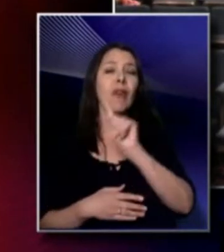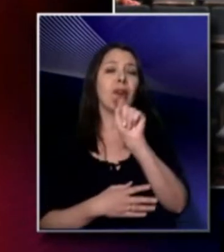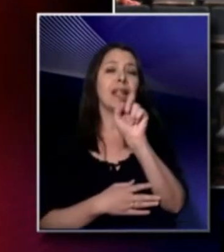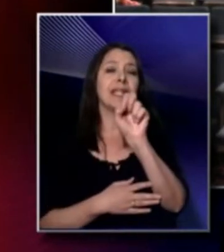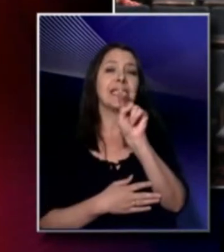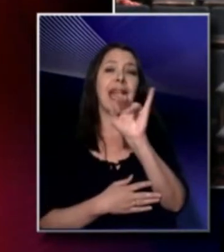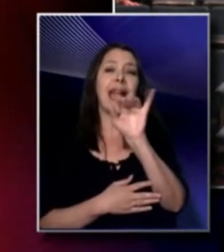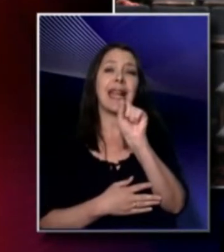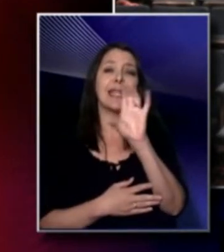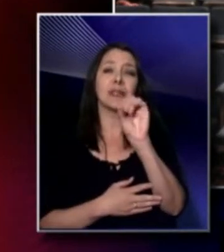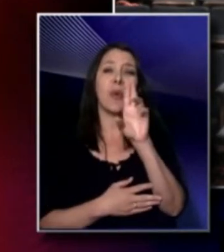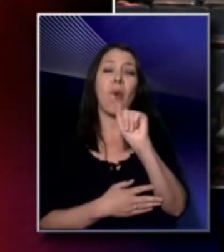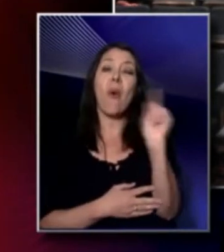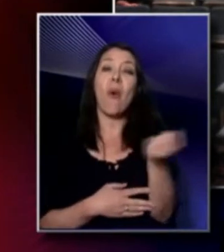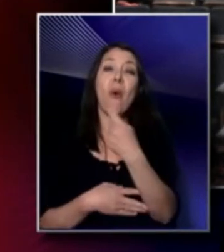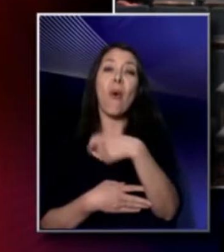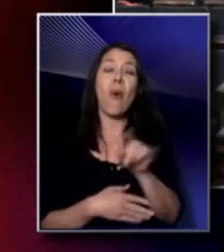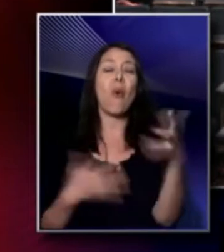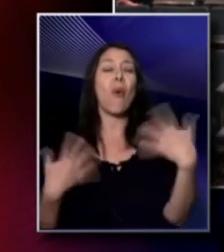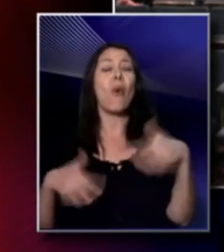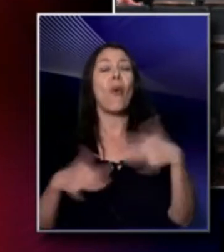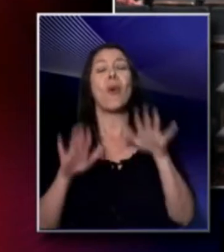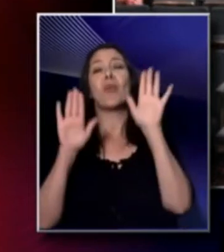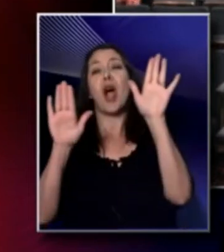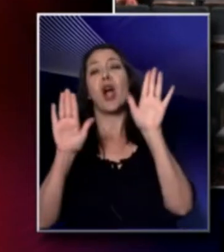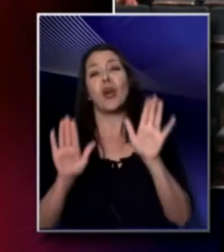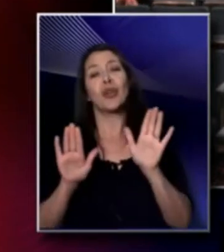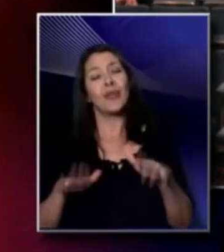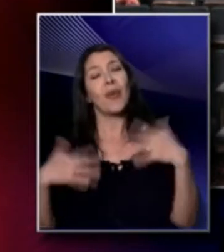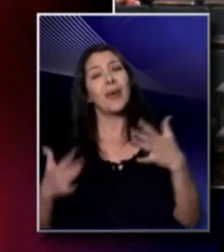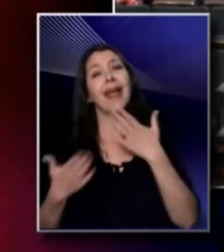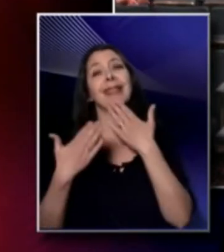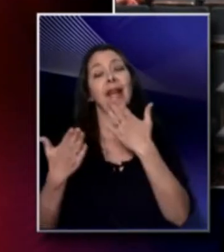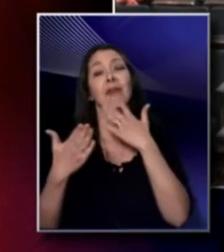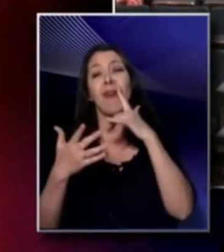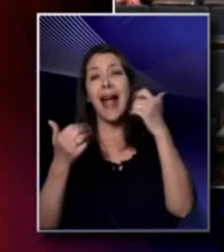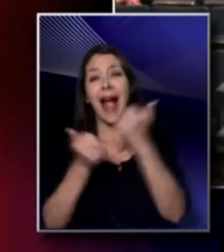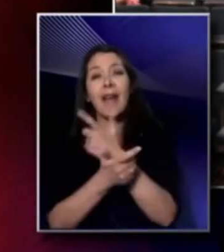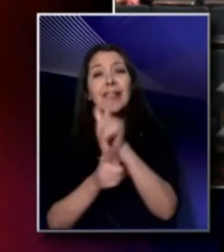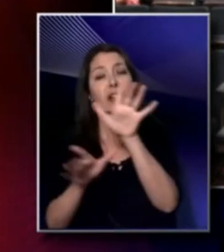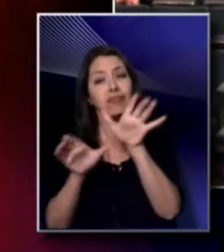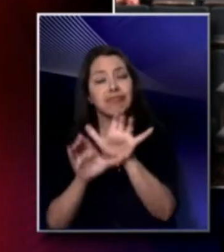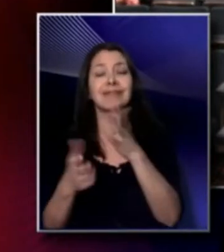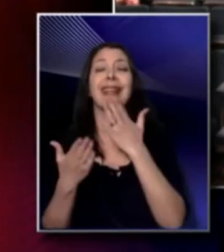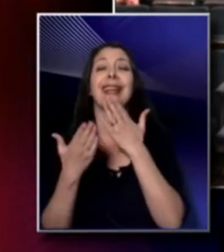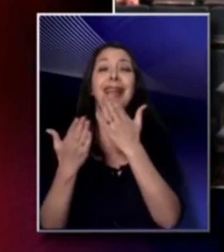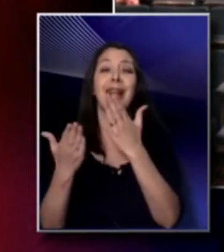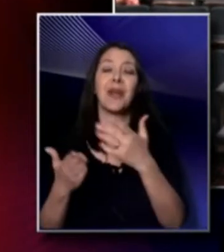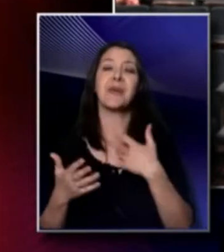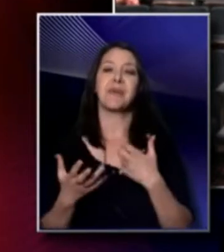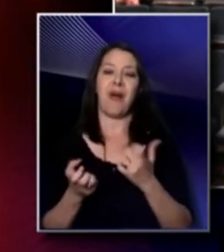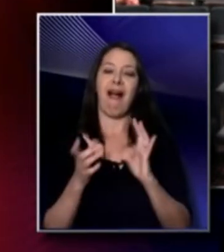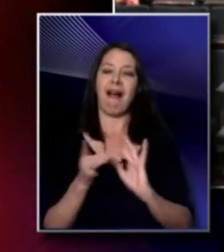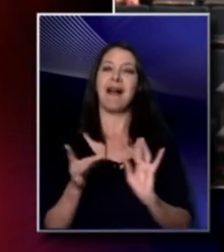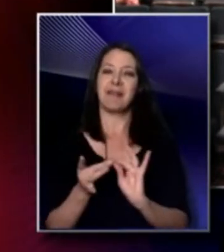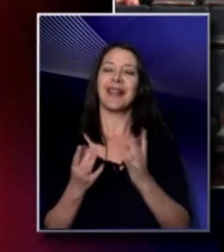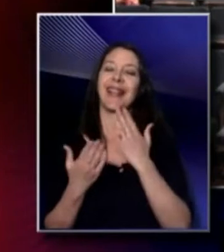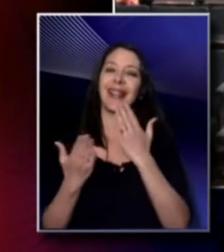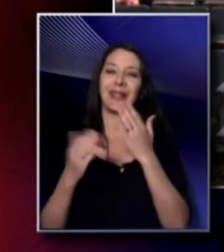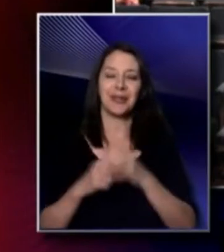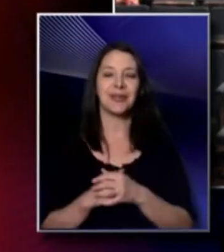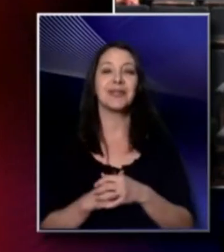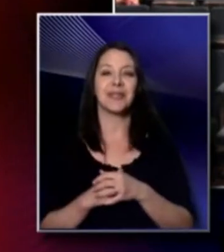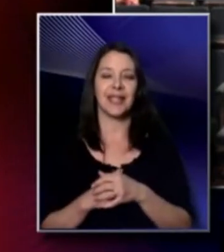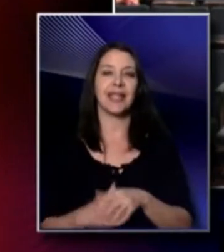It's wonderful. Absolutely beautiful, everything you've done. So I wanted to make that comment. Thank you. Well, thank you. That